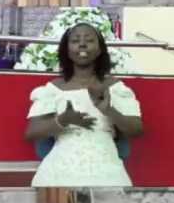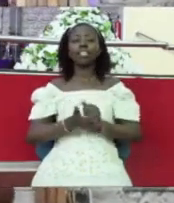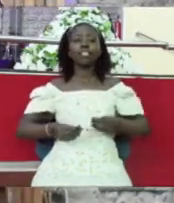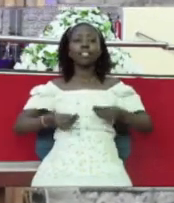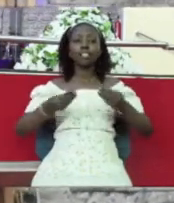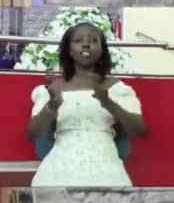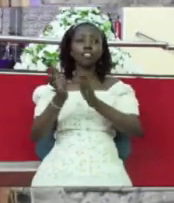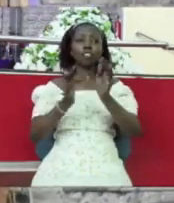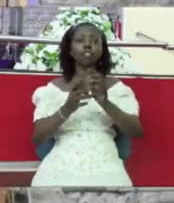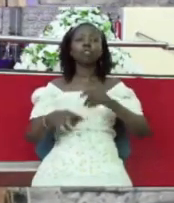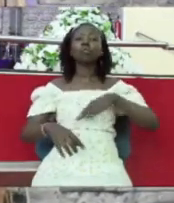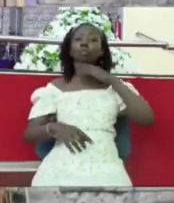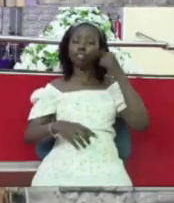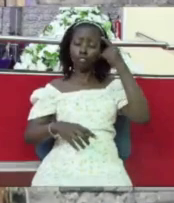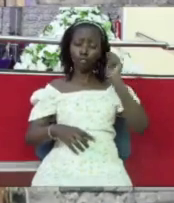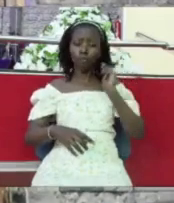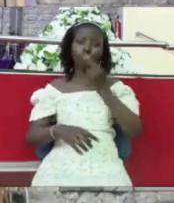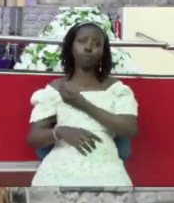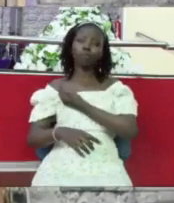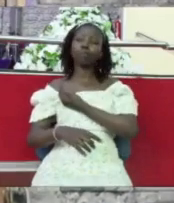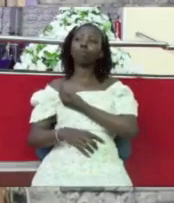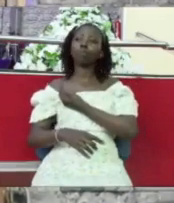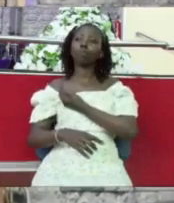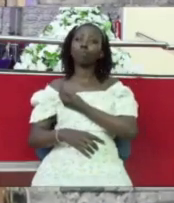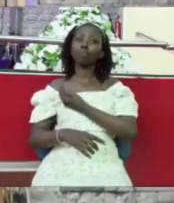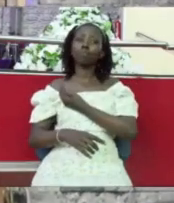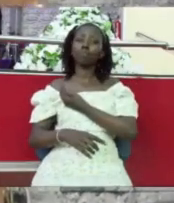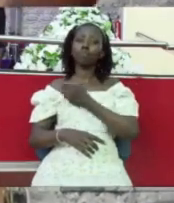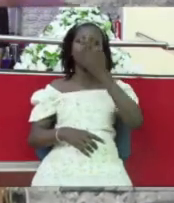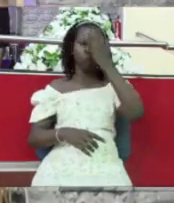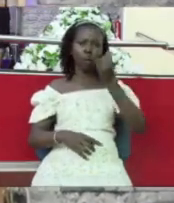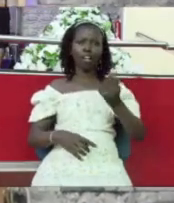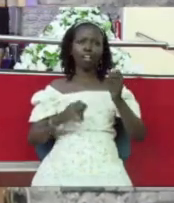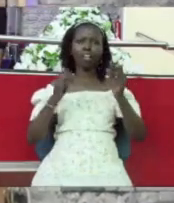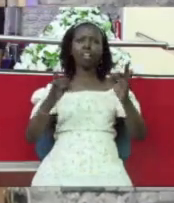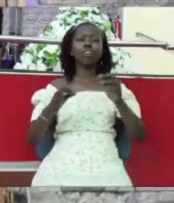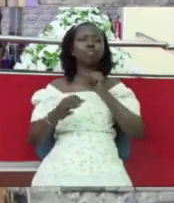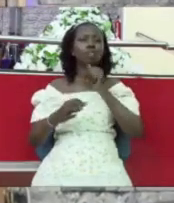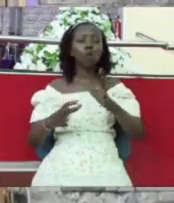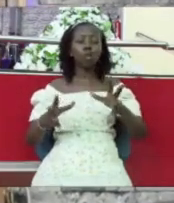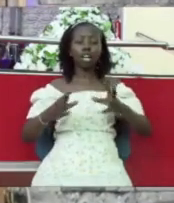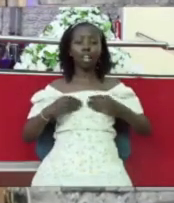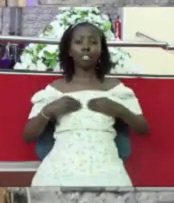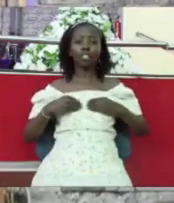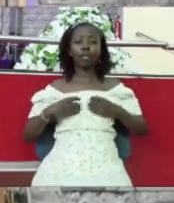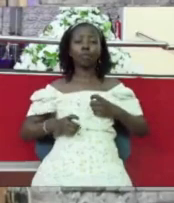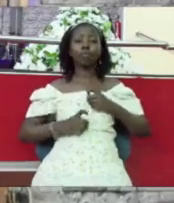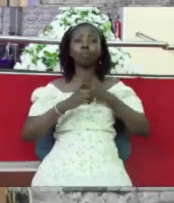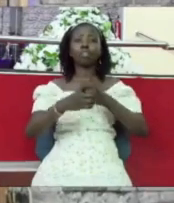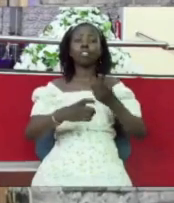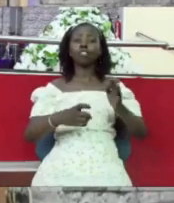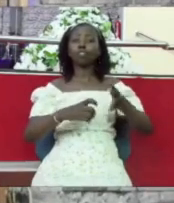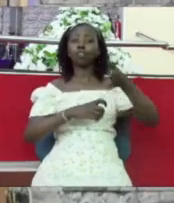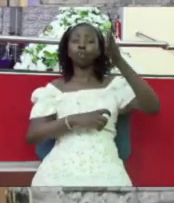to die for us. Akatupatia Yesu Kristo akafe kwa ajili yetu. Because if you do not accept that gift of God, kwa sababu kama